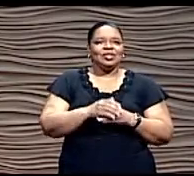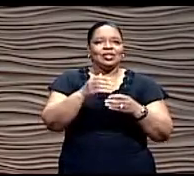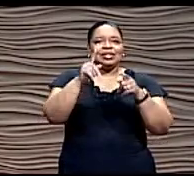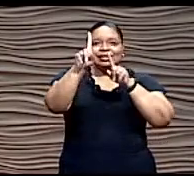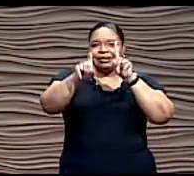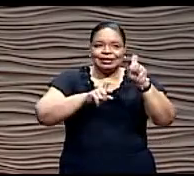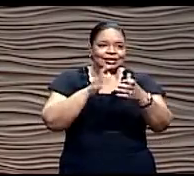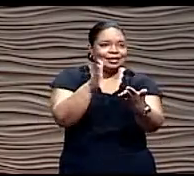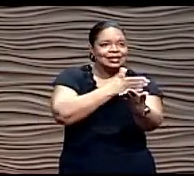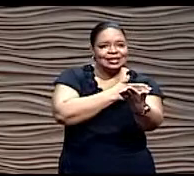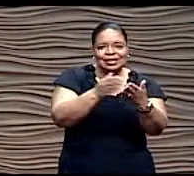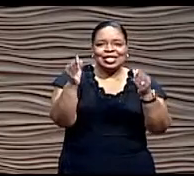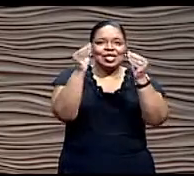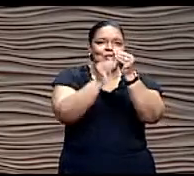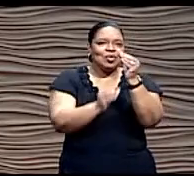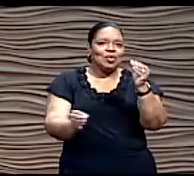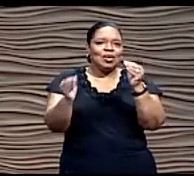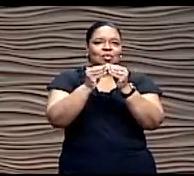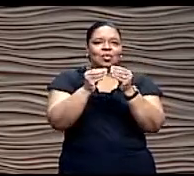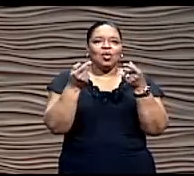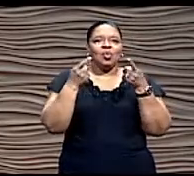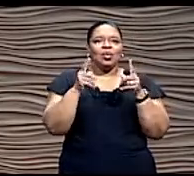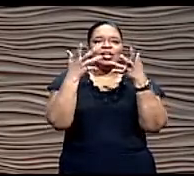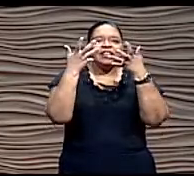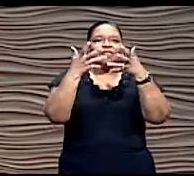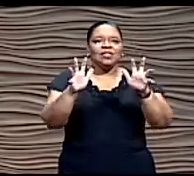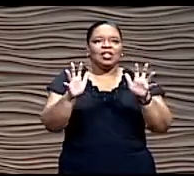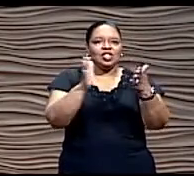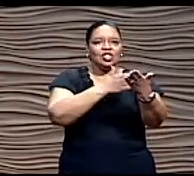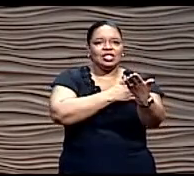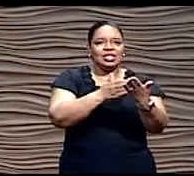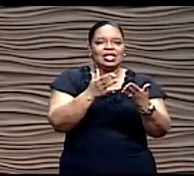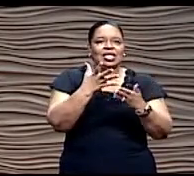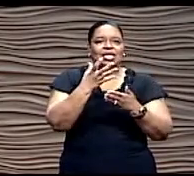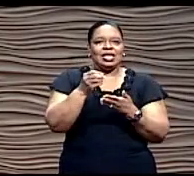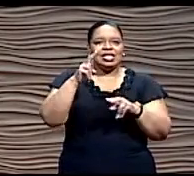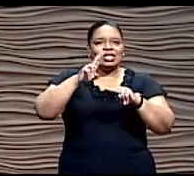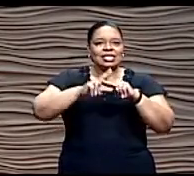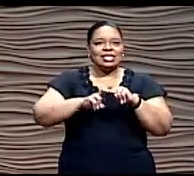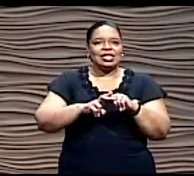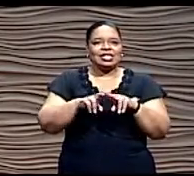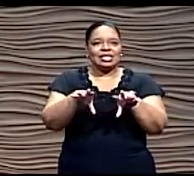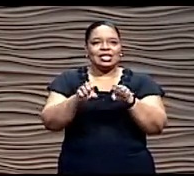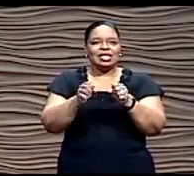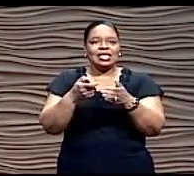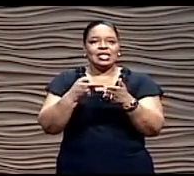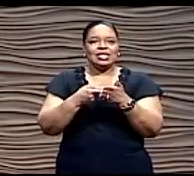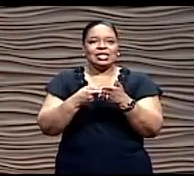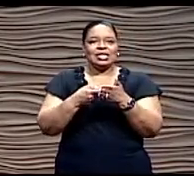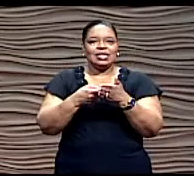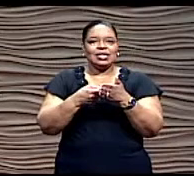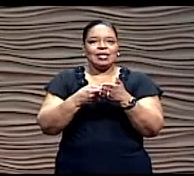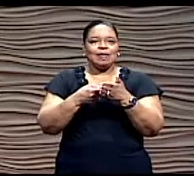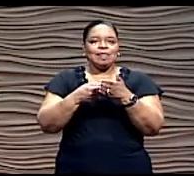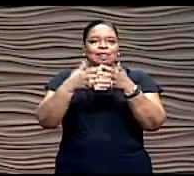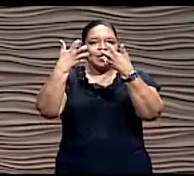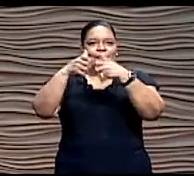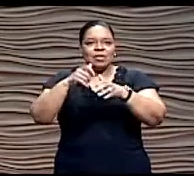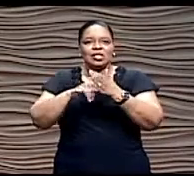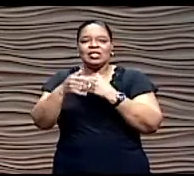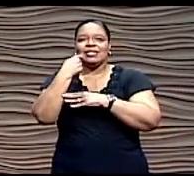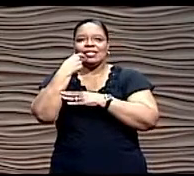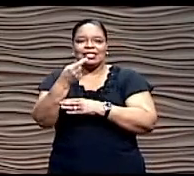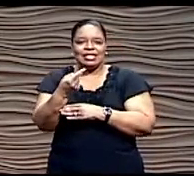more, and he sings. And when he finishes, he sits down and he gets this telegram that just simply